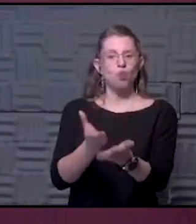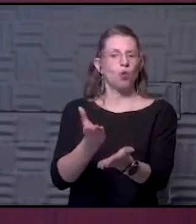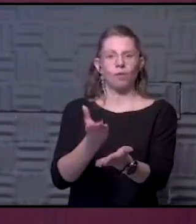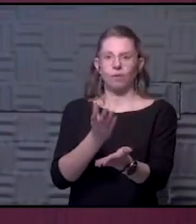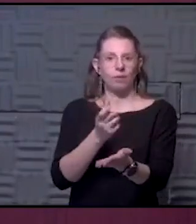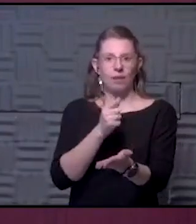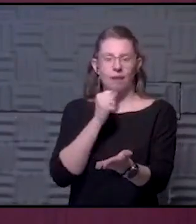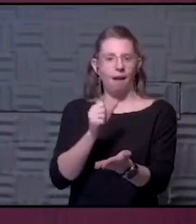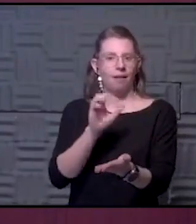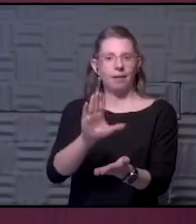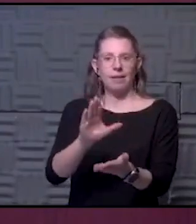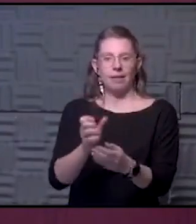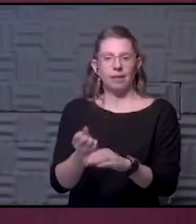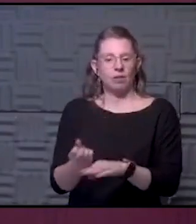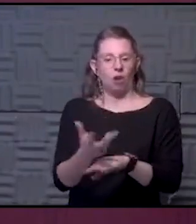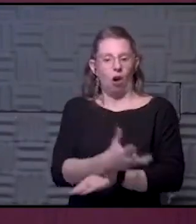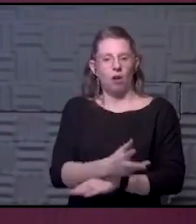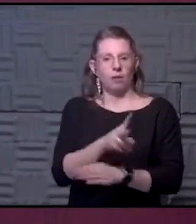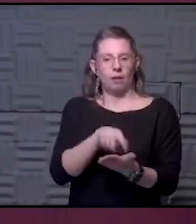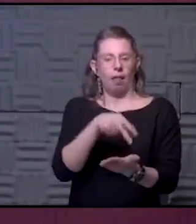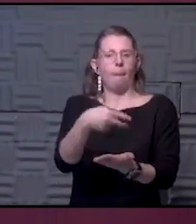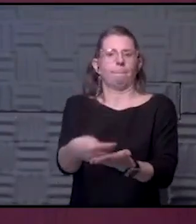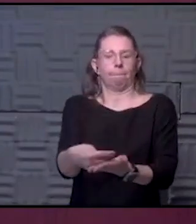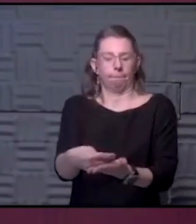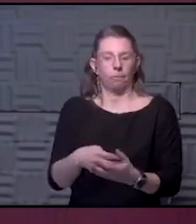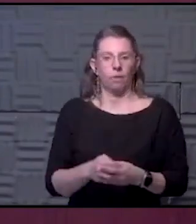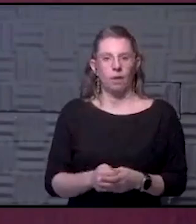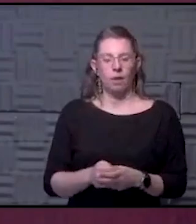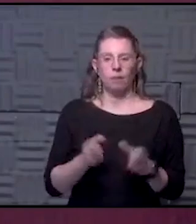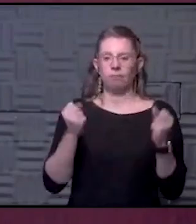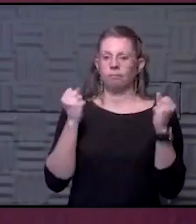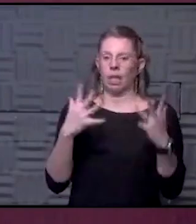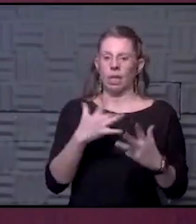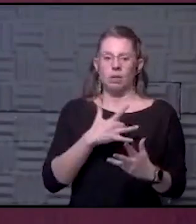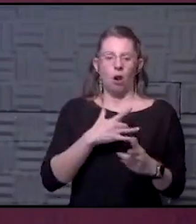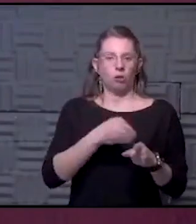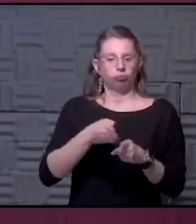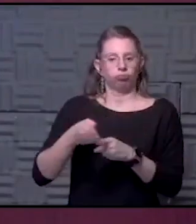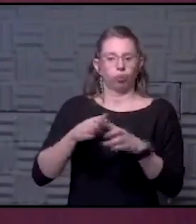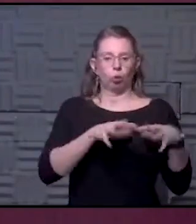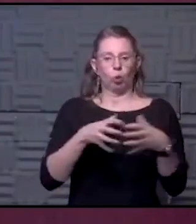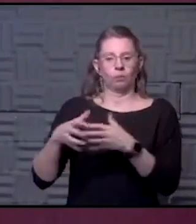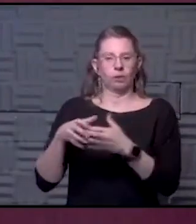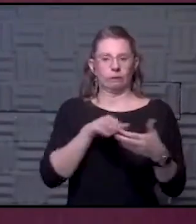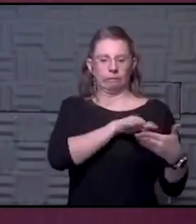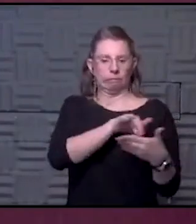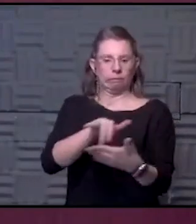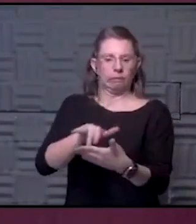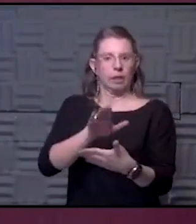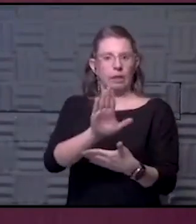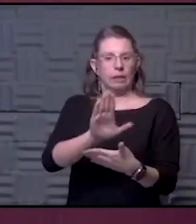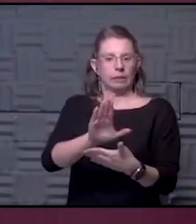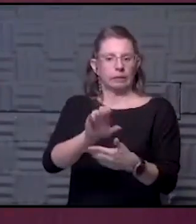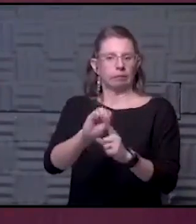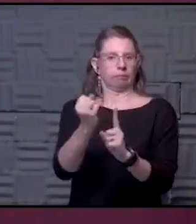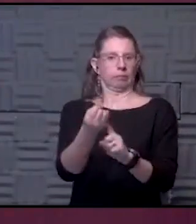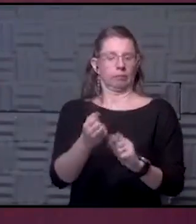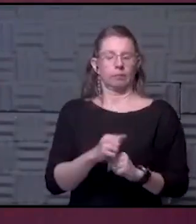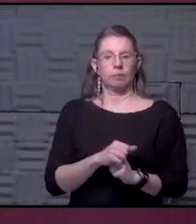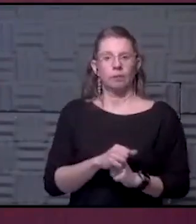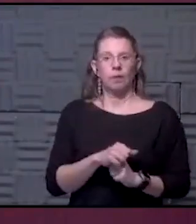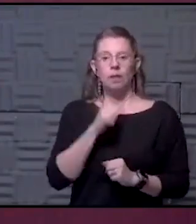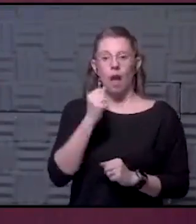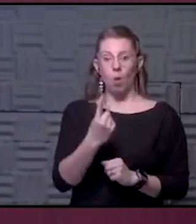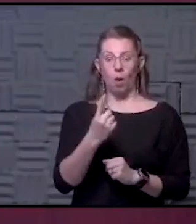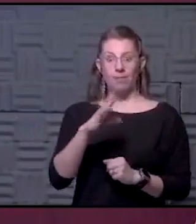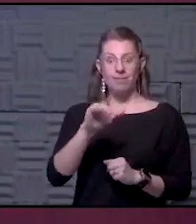was not his cause of collapse on the court, and that was reviewed by multiple cardiology groups throughout the nation. And so not that one